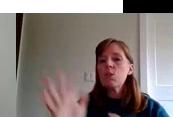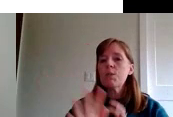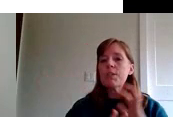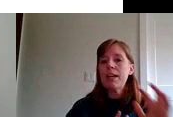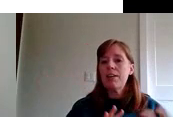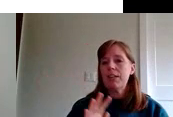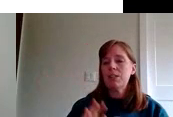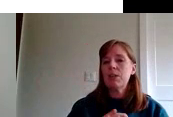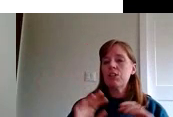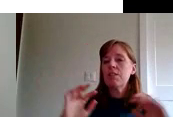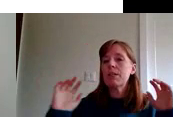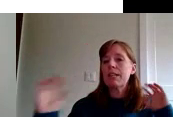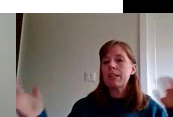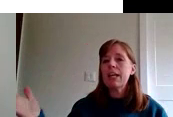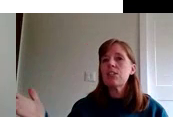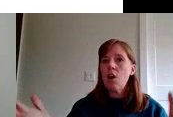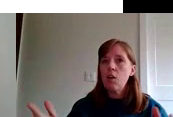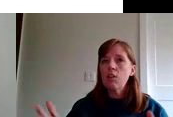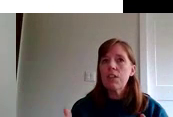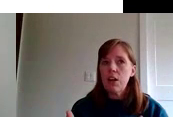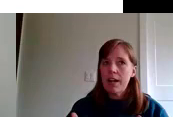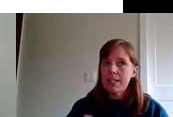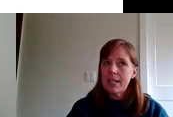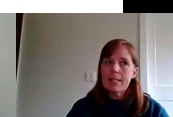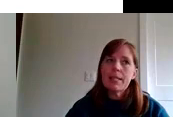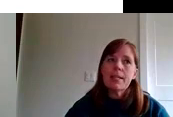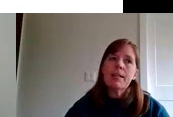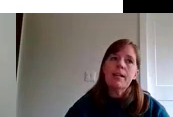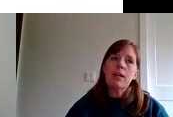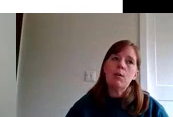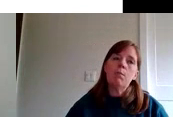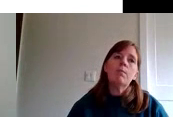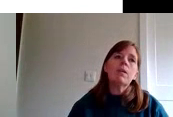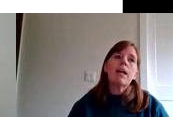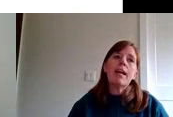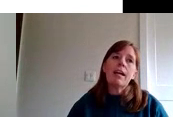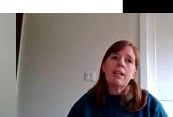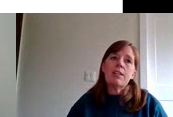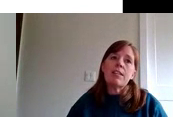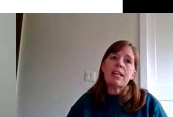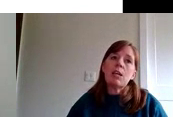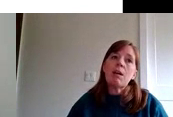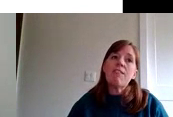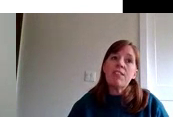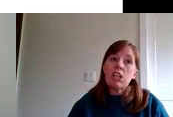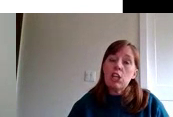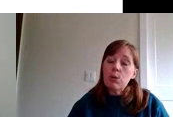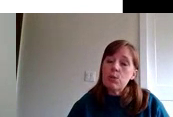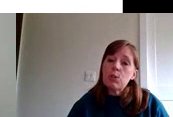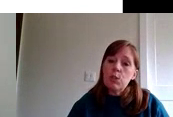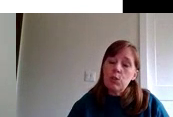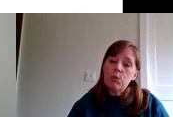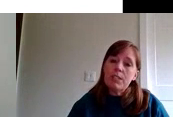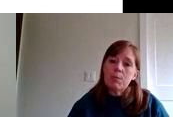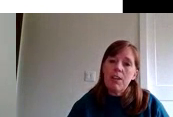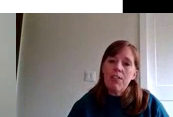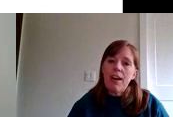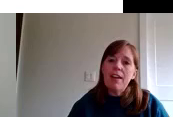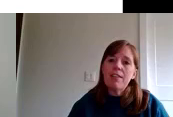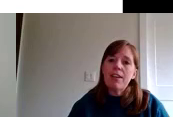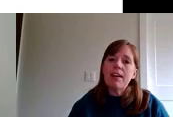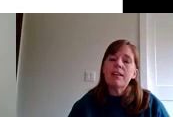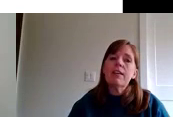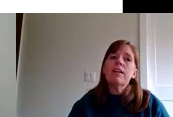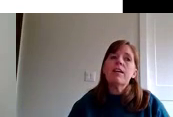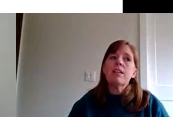using all those modalities to make sure everybody gets all of the content. And thinking about videos too, we talked